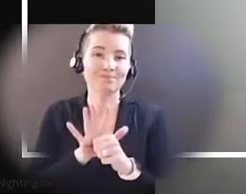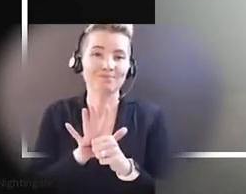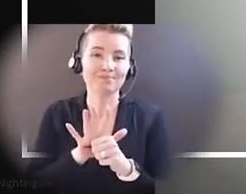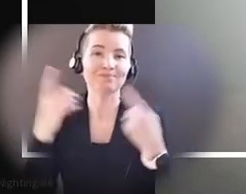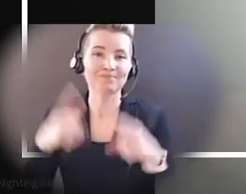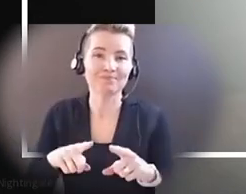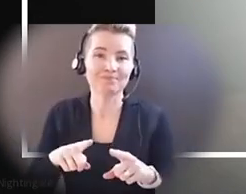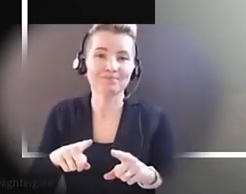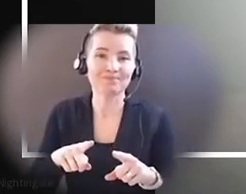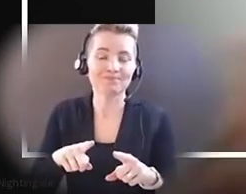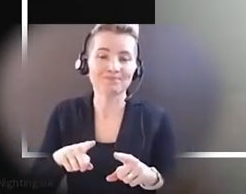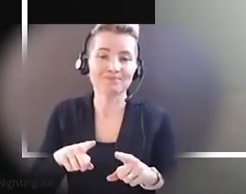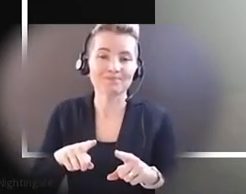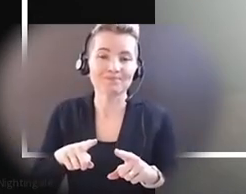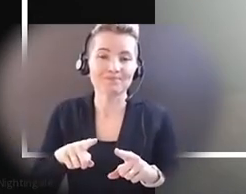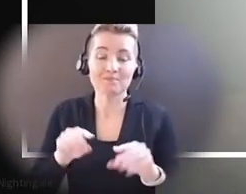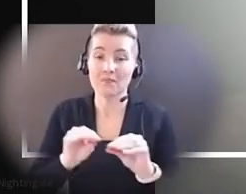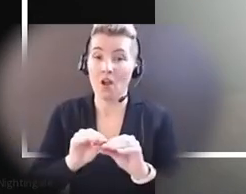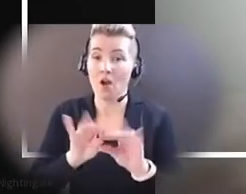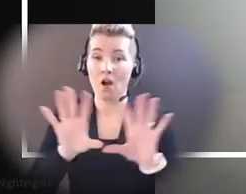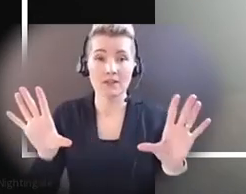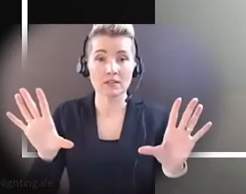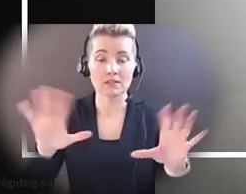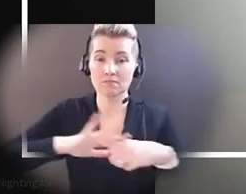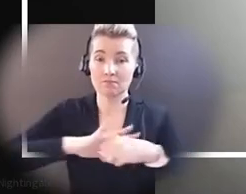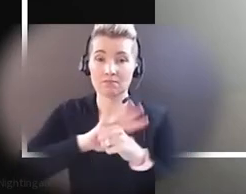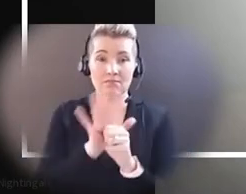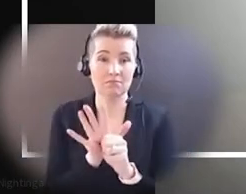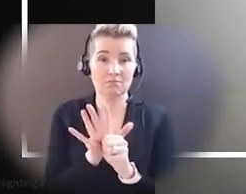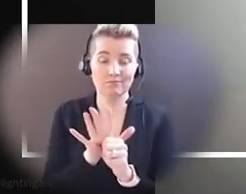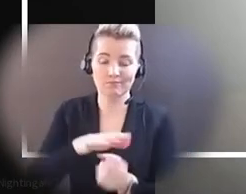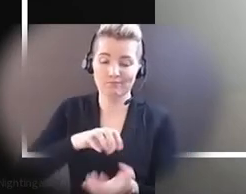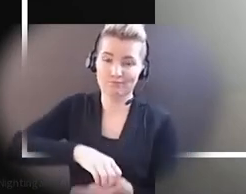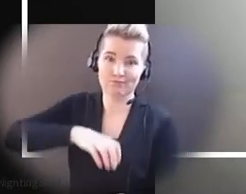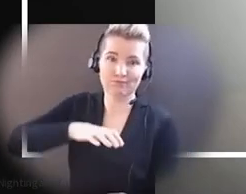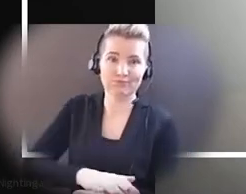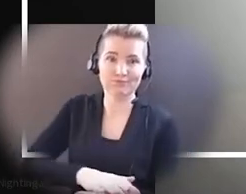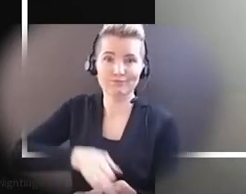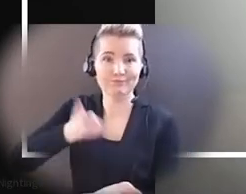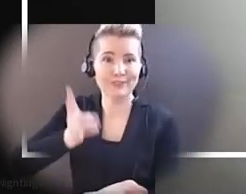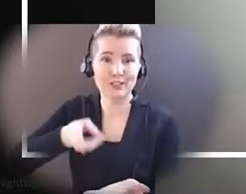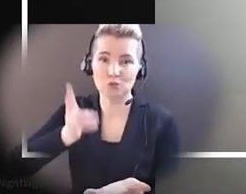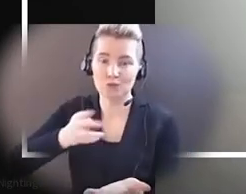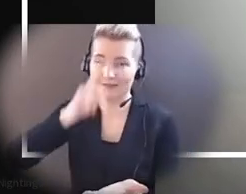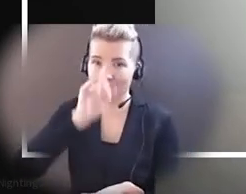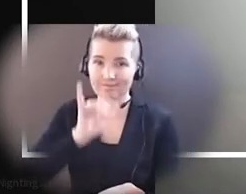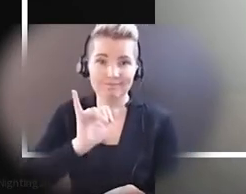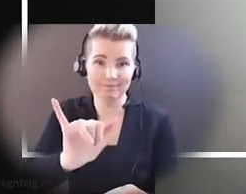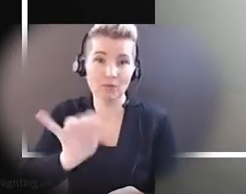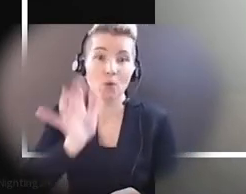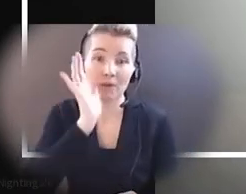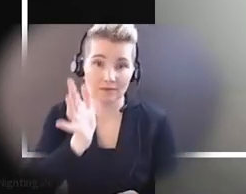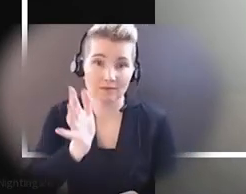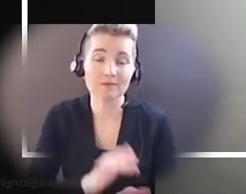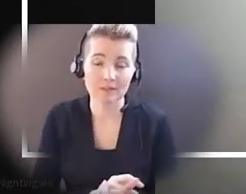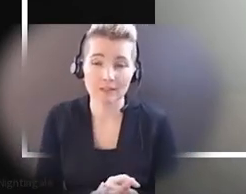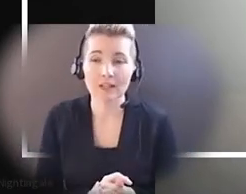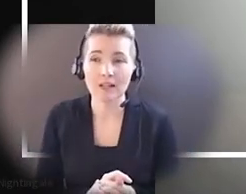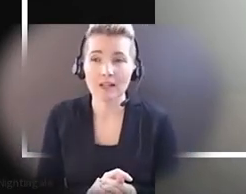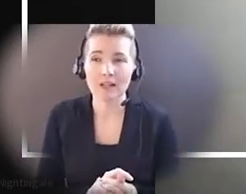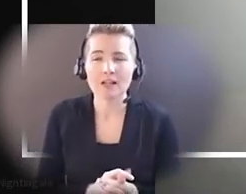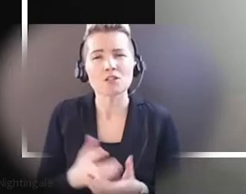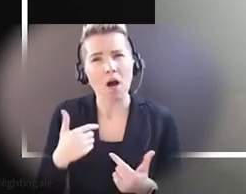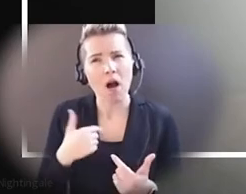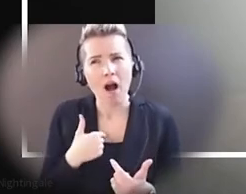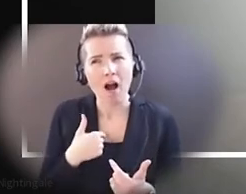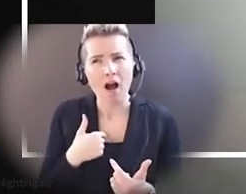It's very obvious that this pandemic, it's going to be in the history books. There is no doubt about it. And so it led me to